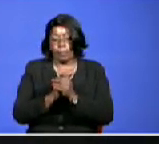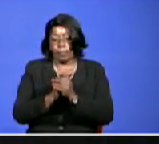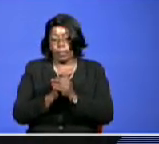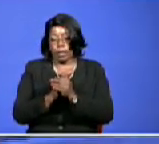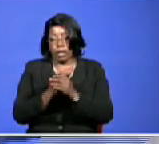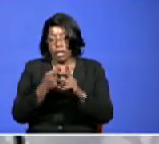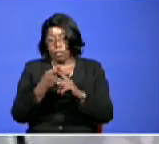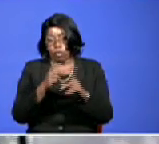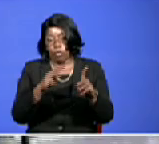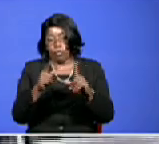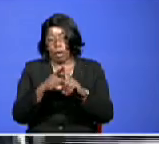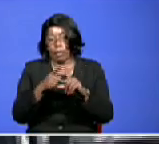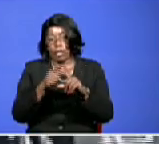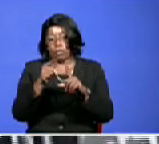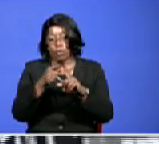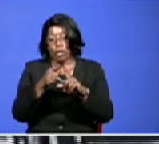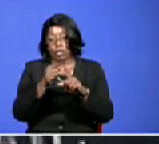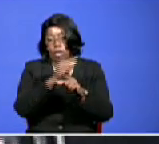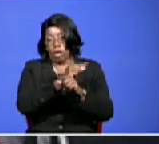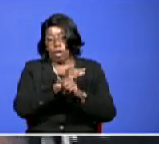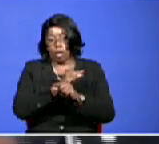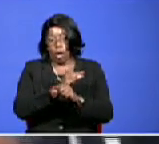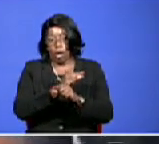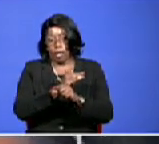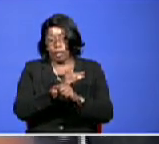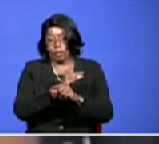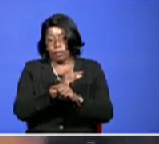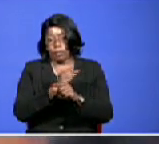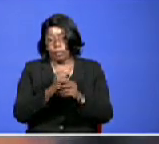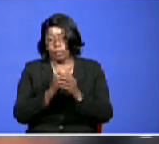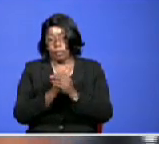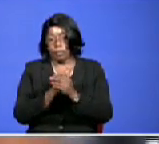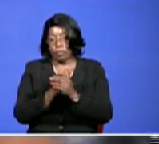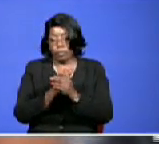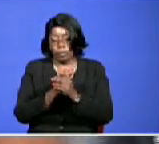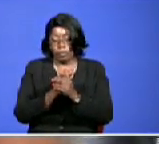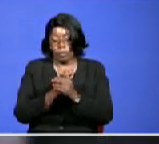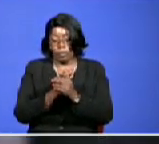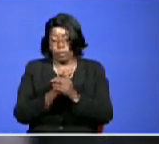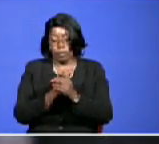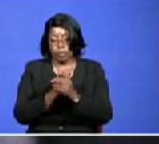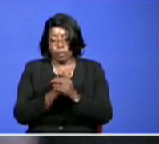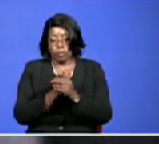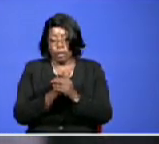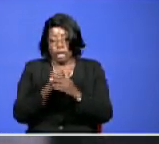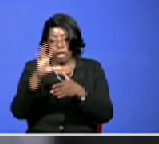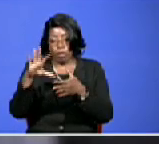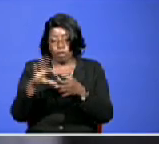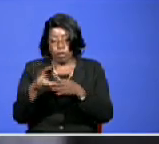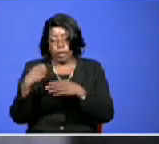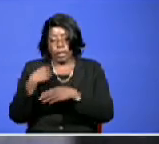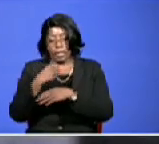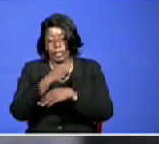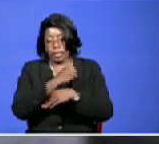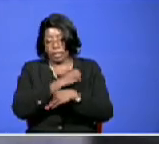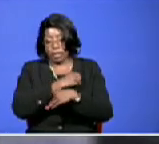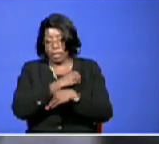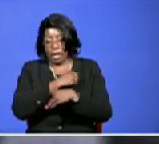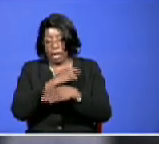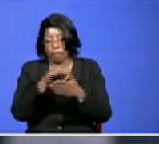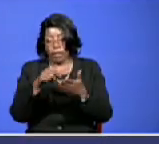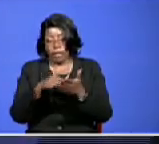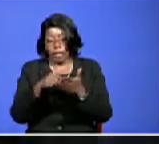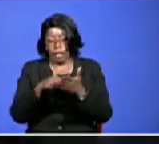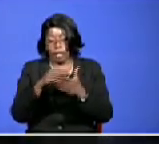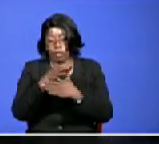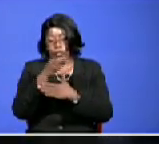point guard and three-time captain, who helped lead the Spartans to the 2015 Final Four, will join his staff as a graduate manager this fall.